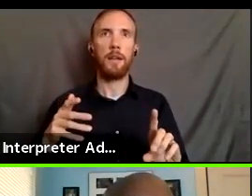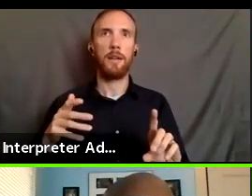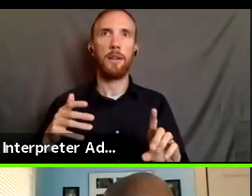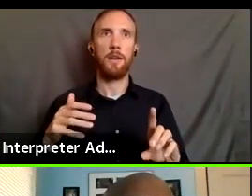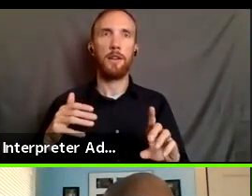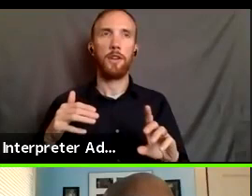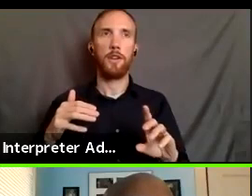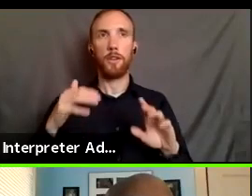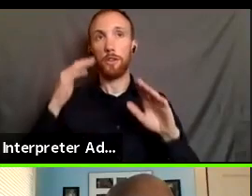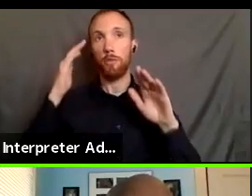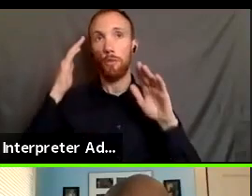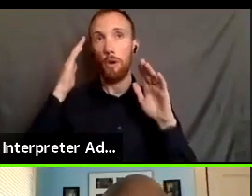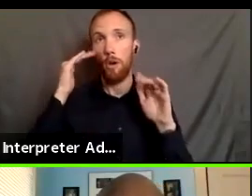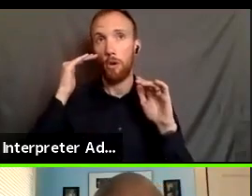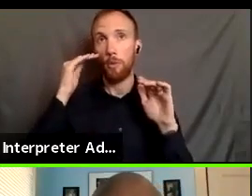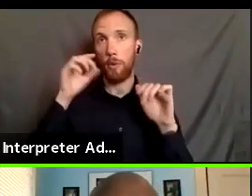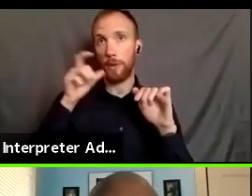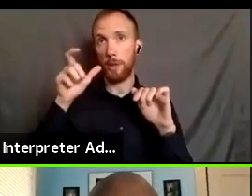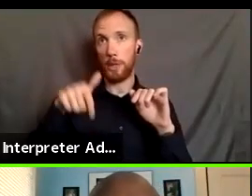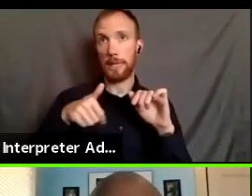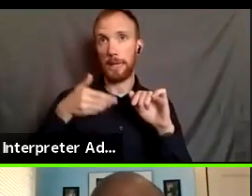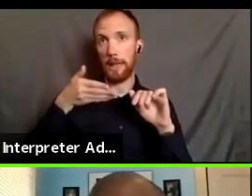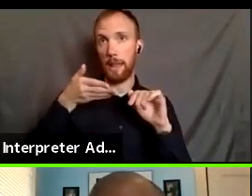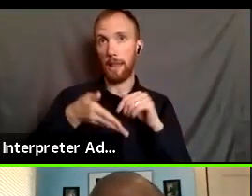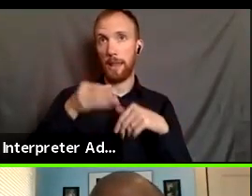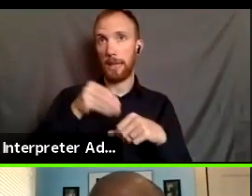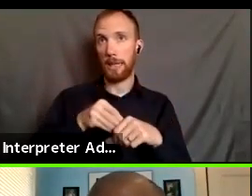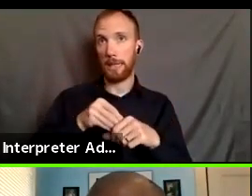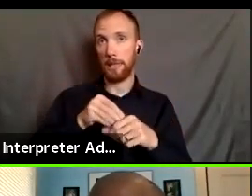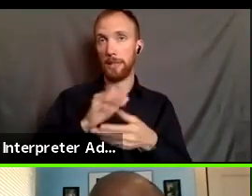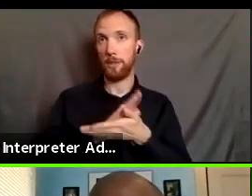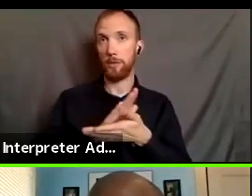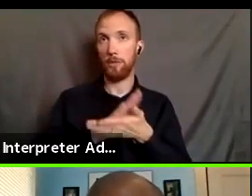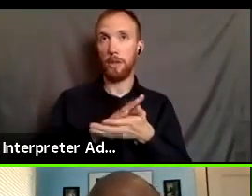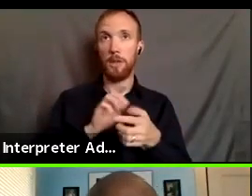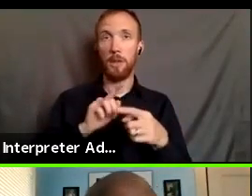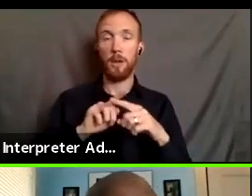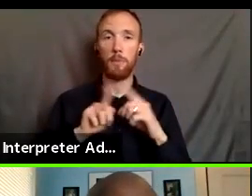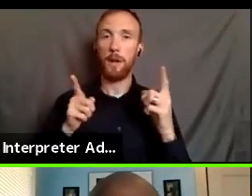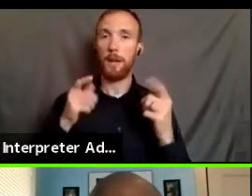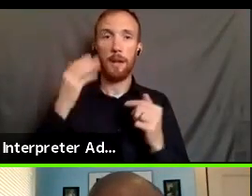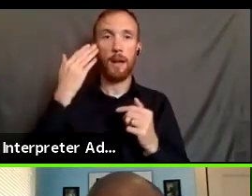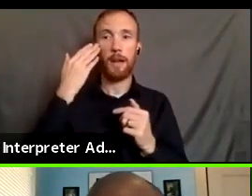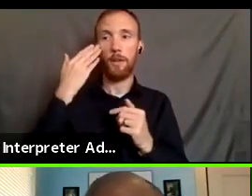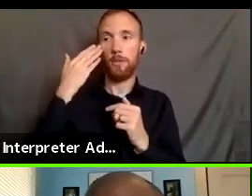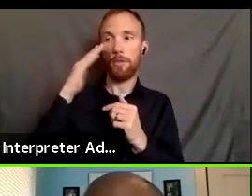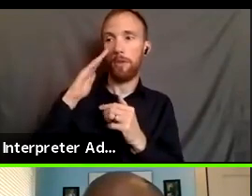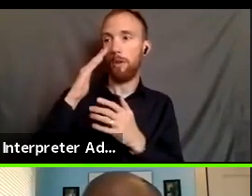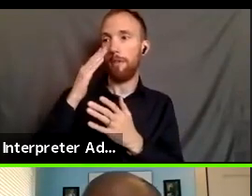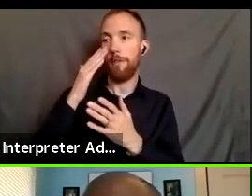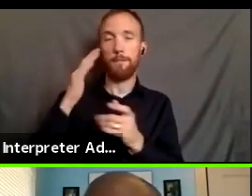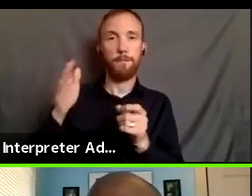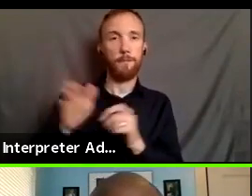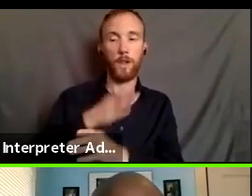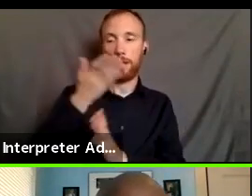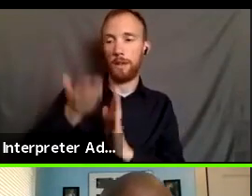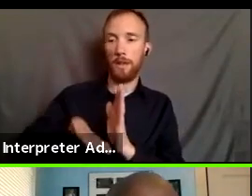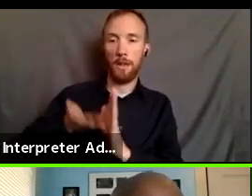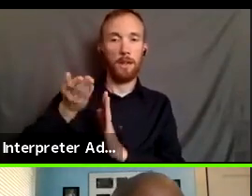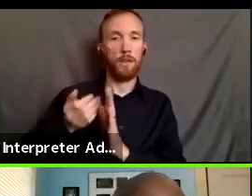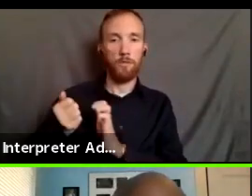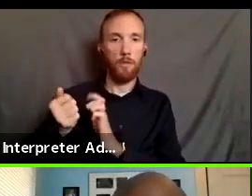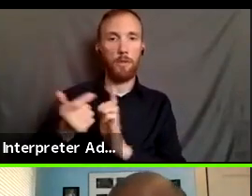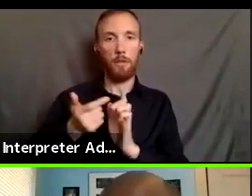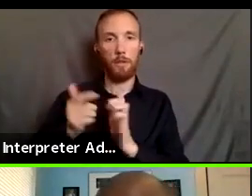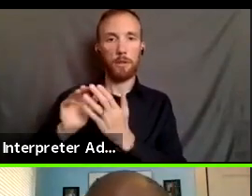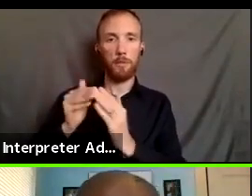school but again i don't know every community uh and that's why i say is for my position it's like leave that